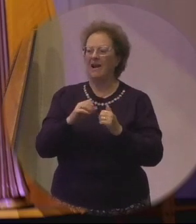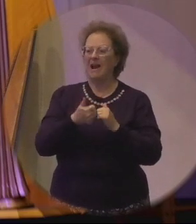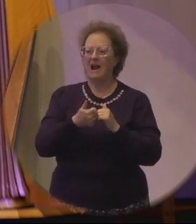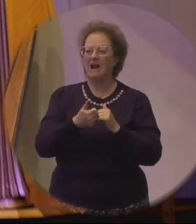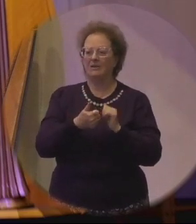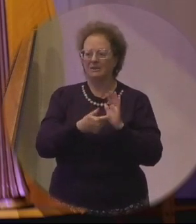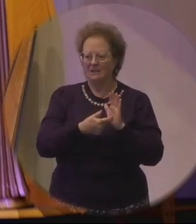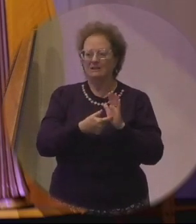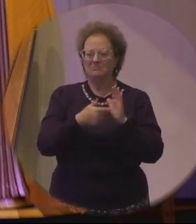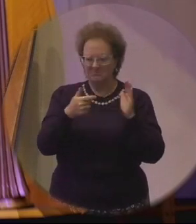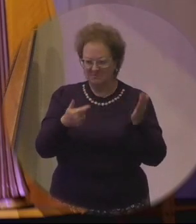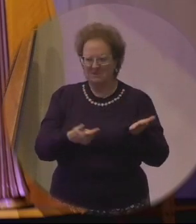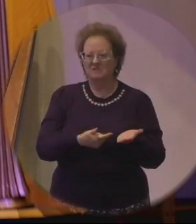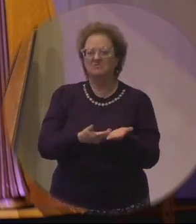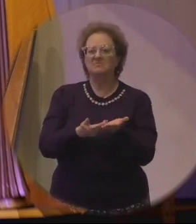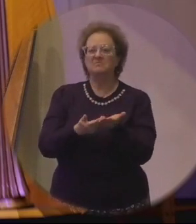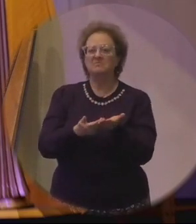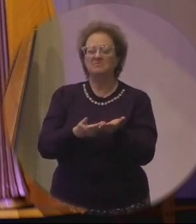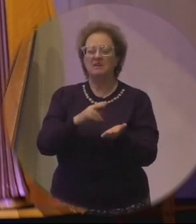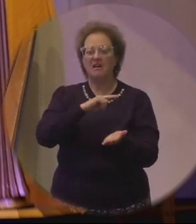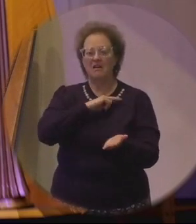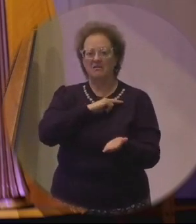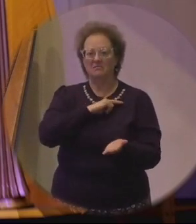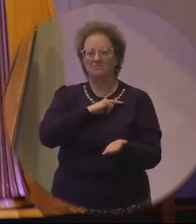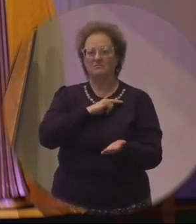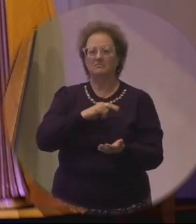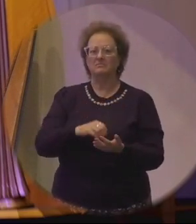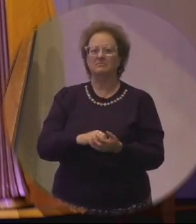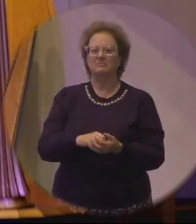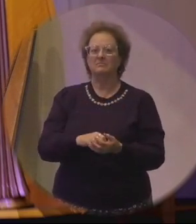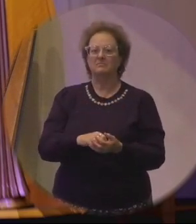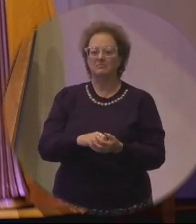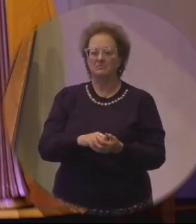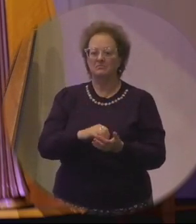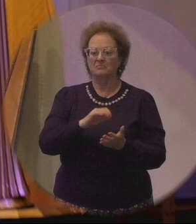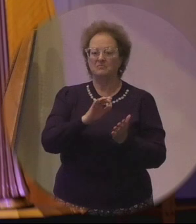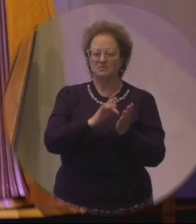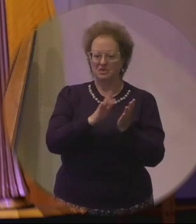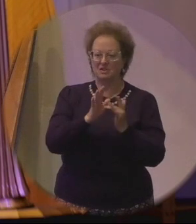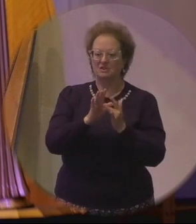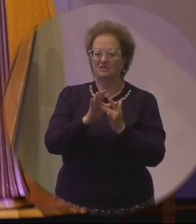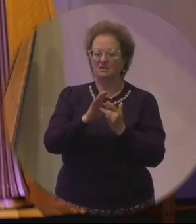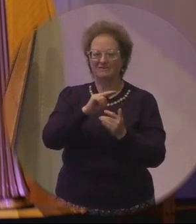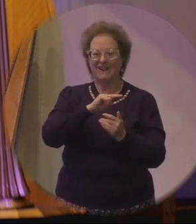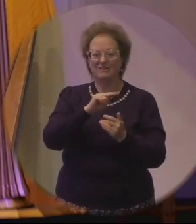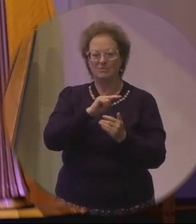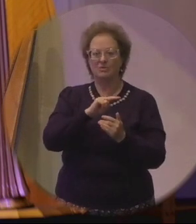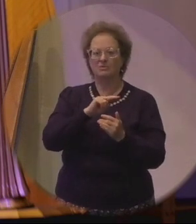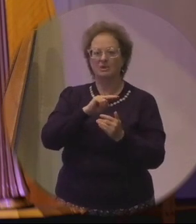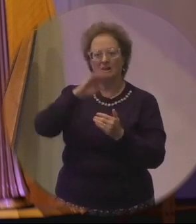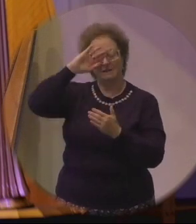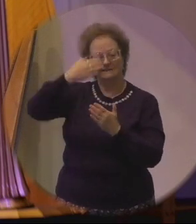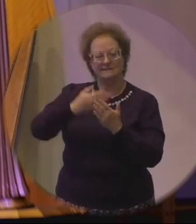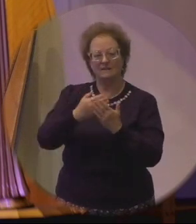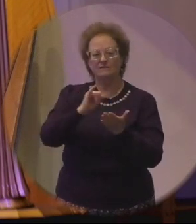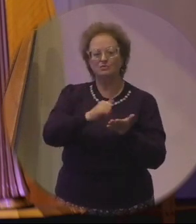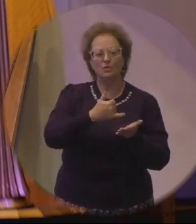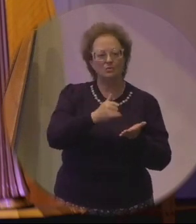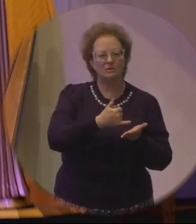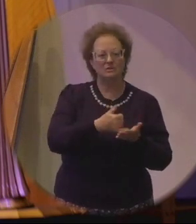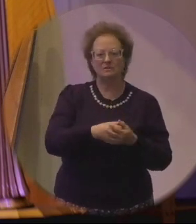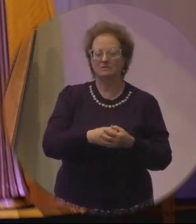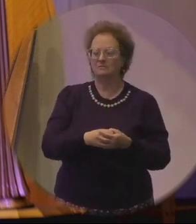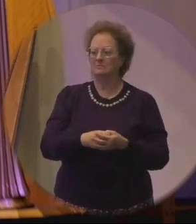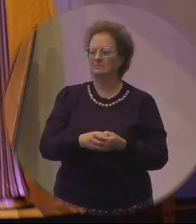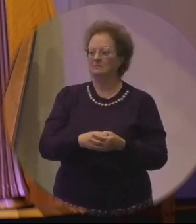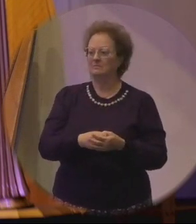he introduces Jesus to Nathanael. "This is Jesus of Nazareth, the son of Joseph." And